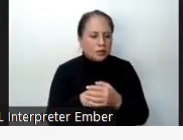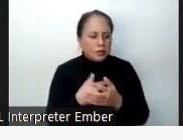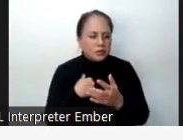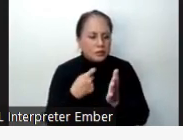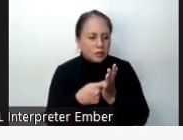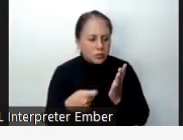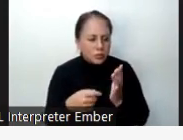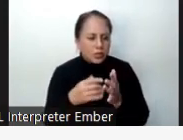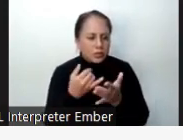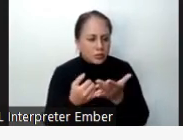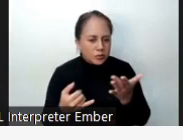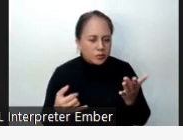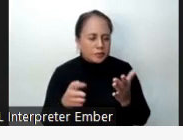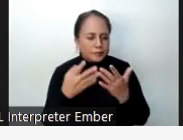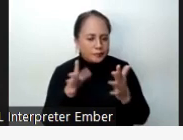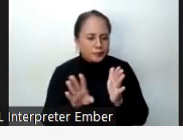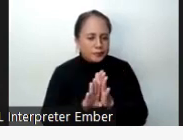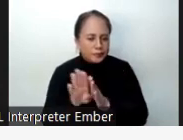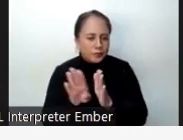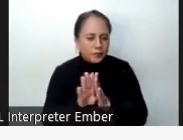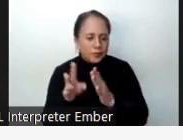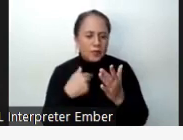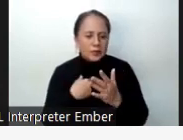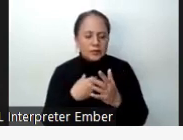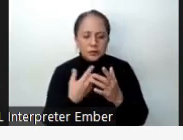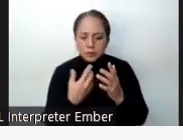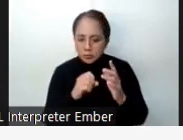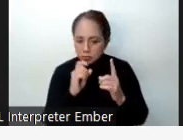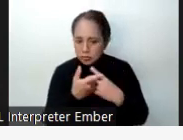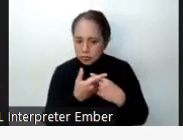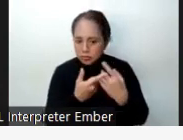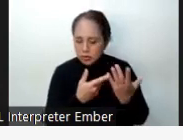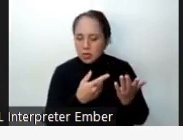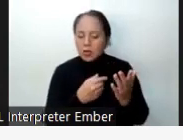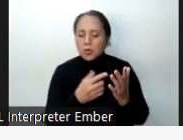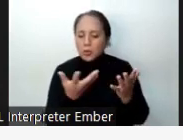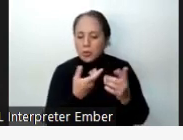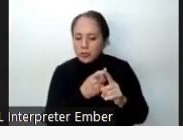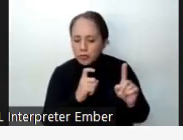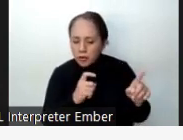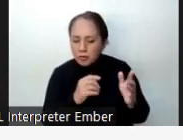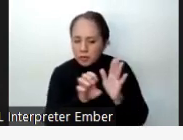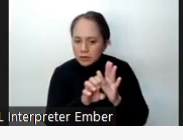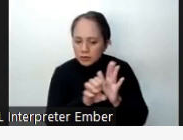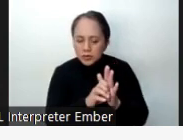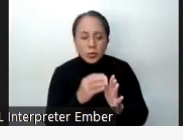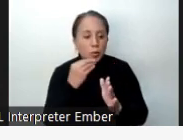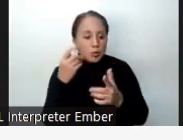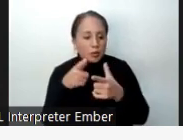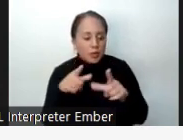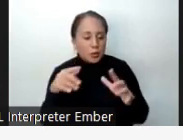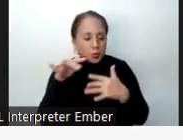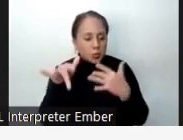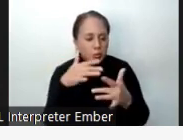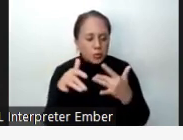and instruments that were developed, the ethnicities of the samples, and since we're looking at the home language